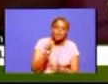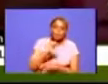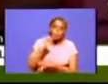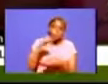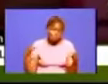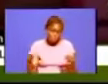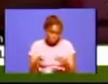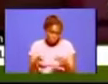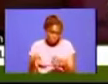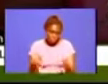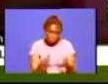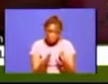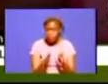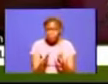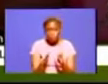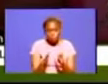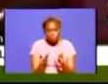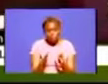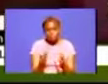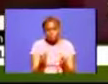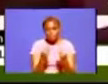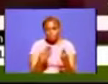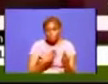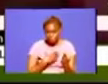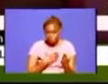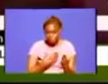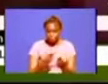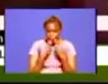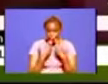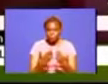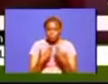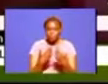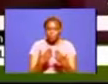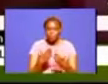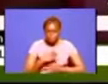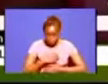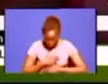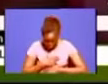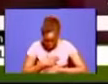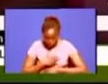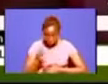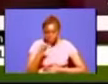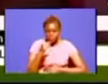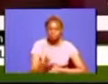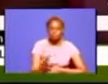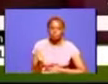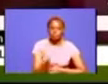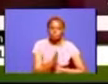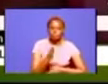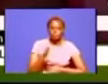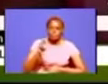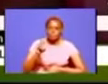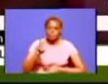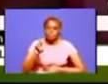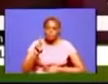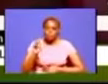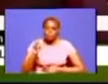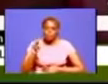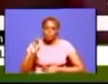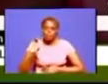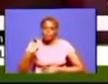without asking me a million and one questions. I would want to thank the Madam SG, Veronica Maina, you know, because the first day that there